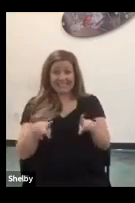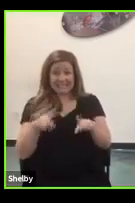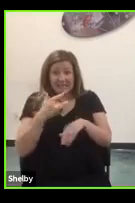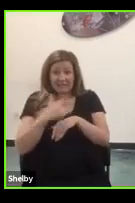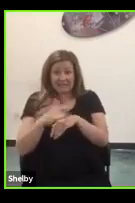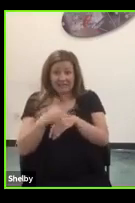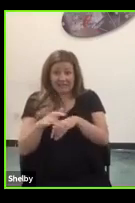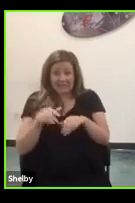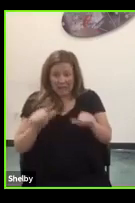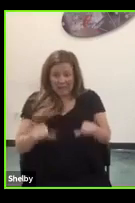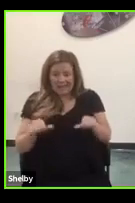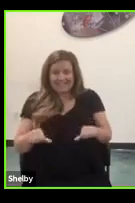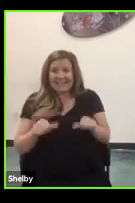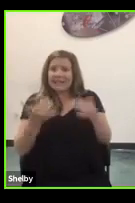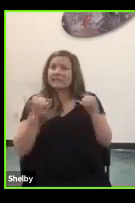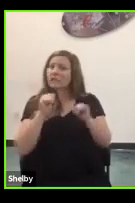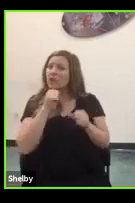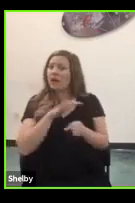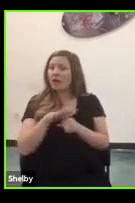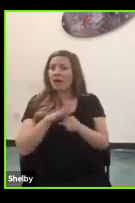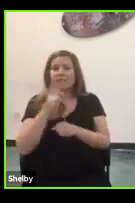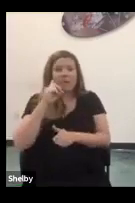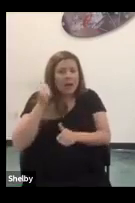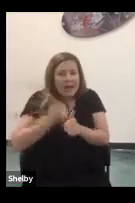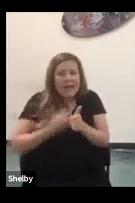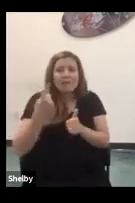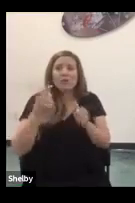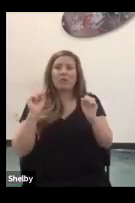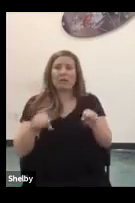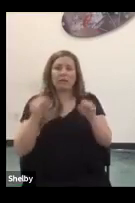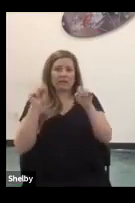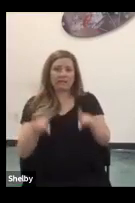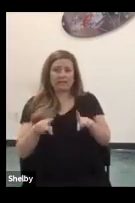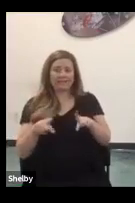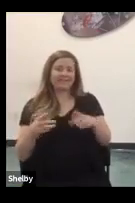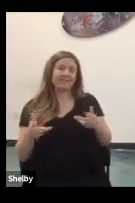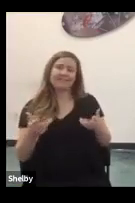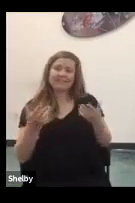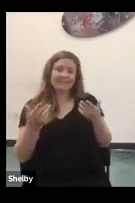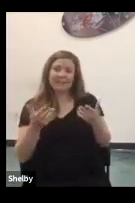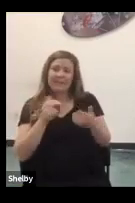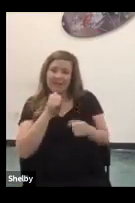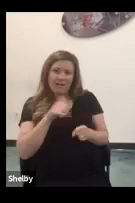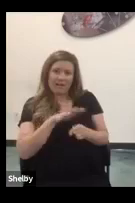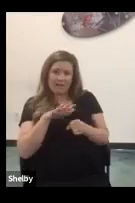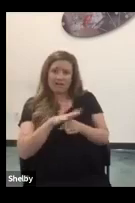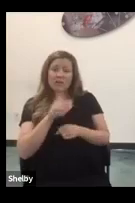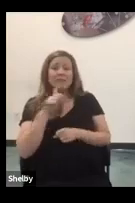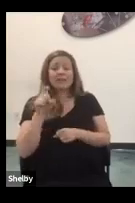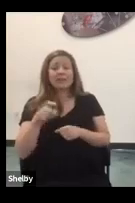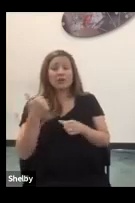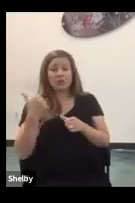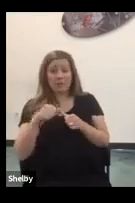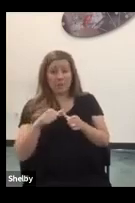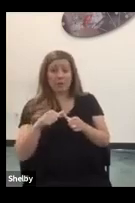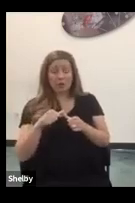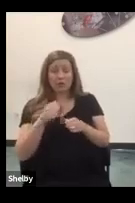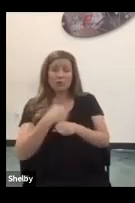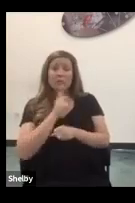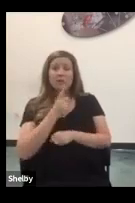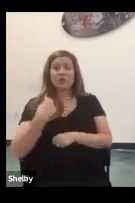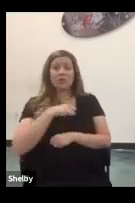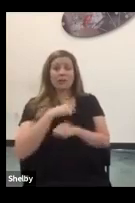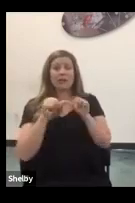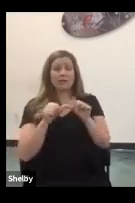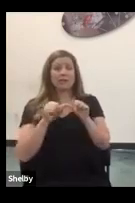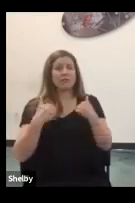that every person can get tested however often they want. And so we need to keep in mind that we need to make sure we continue to